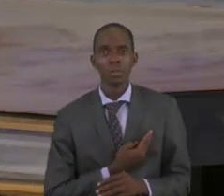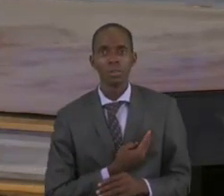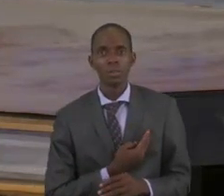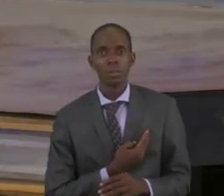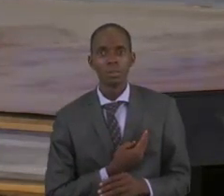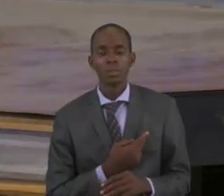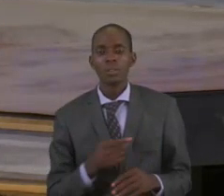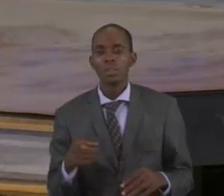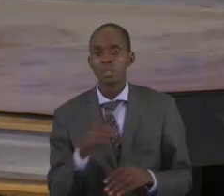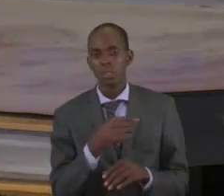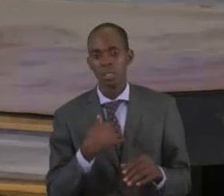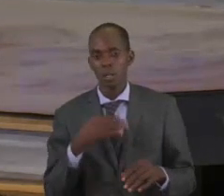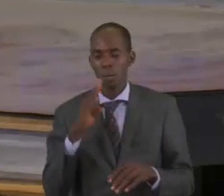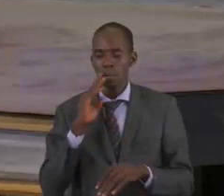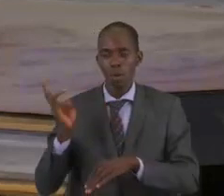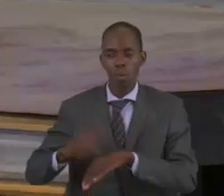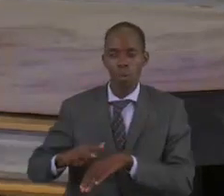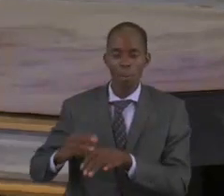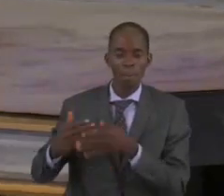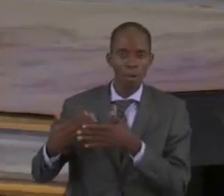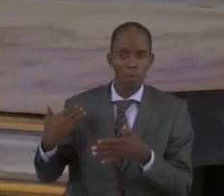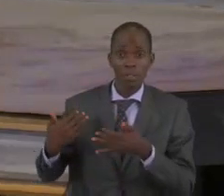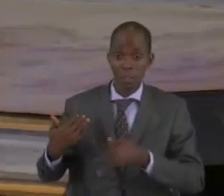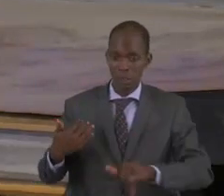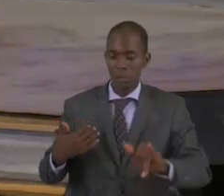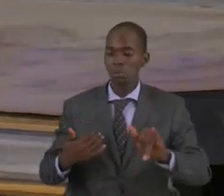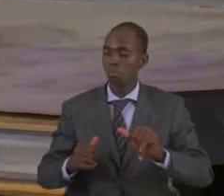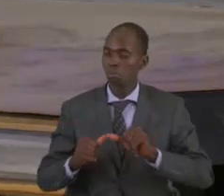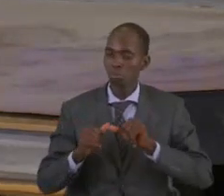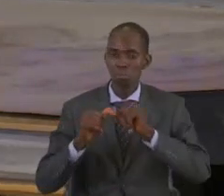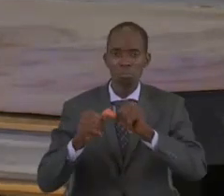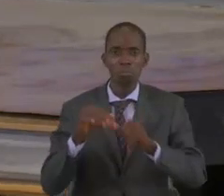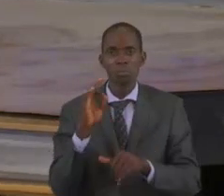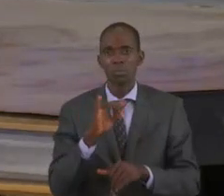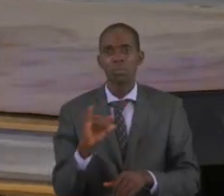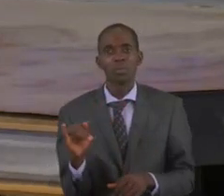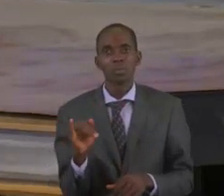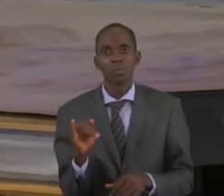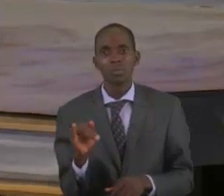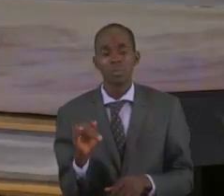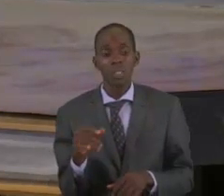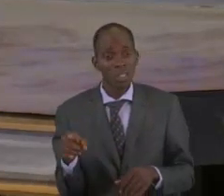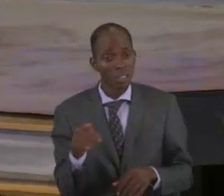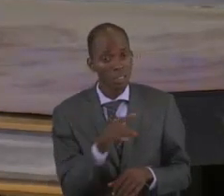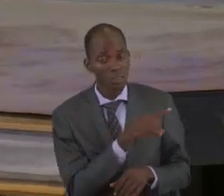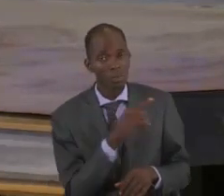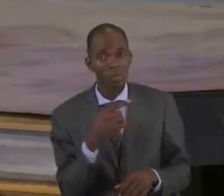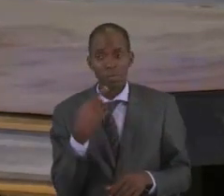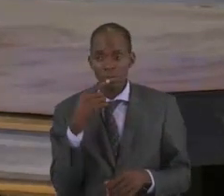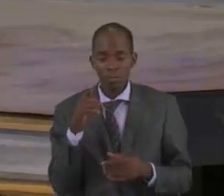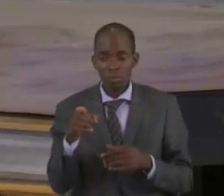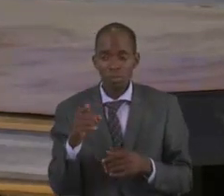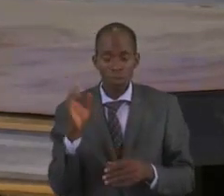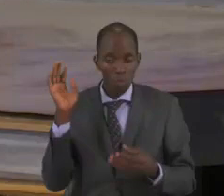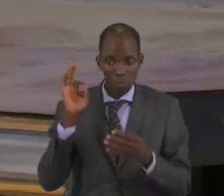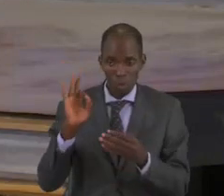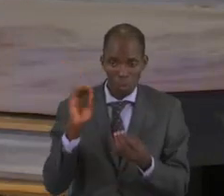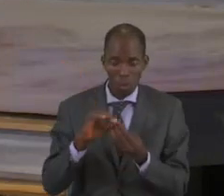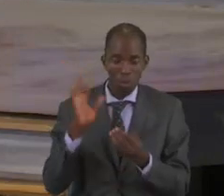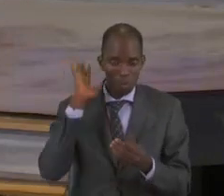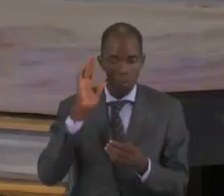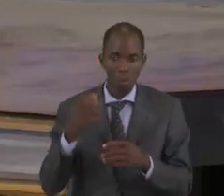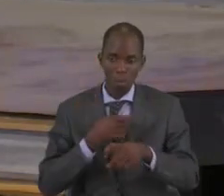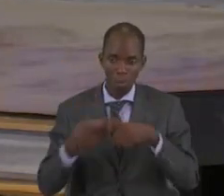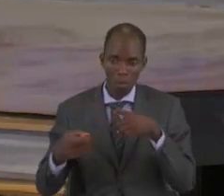been warned, yet they kept on preaching. They said they could persecute them,